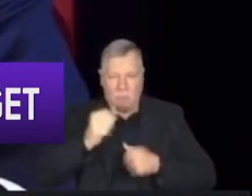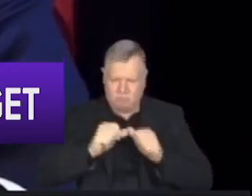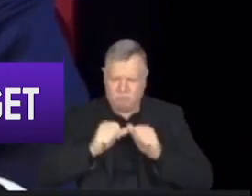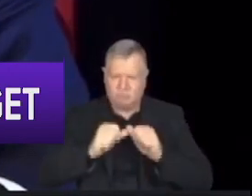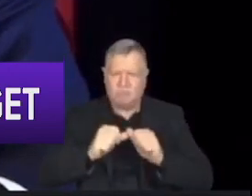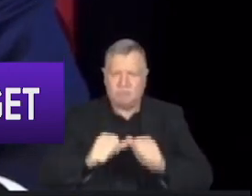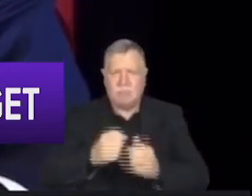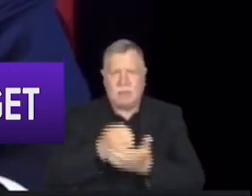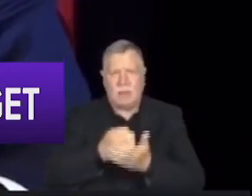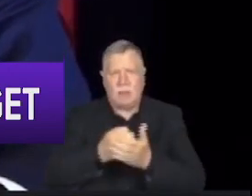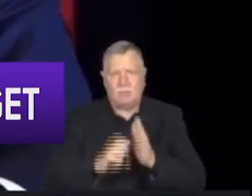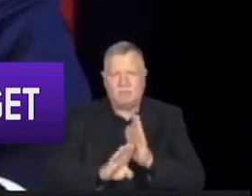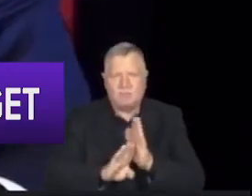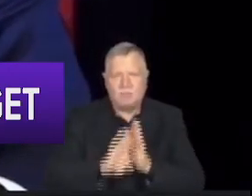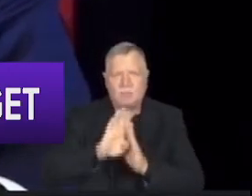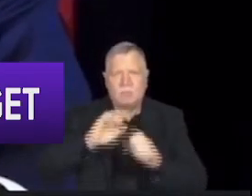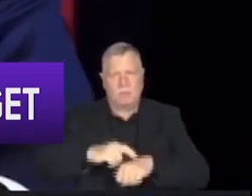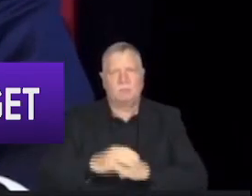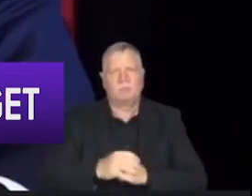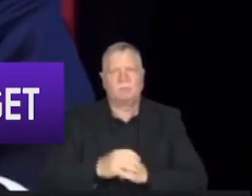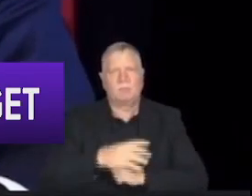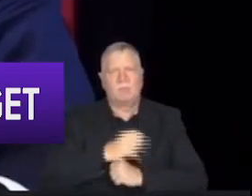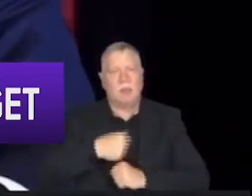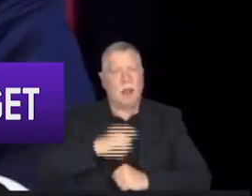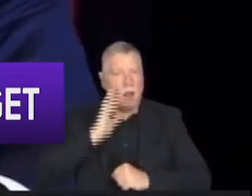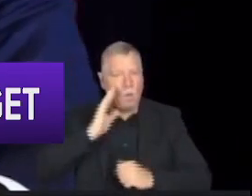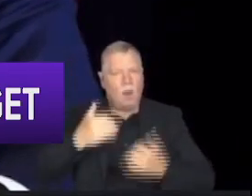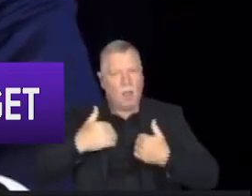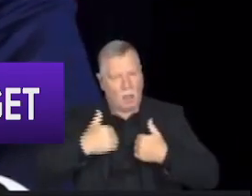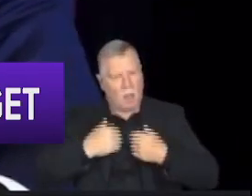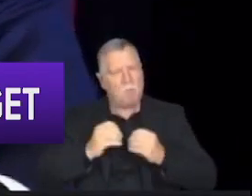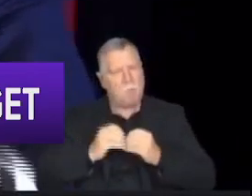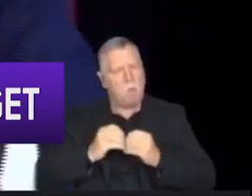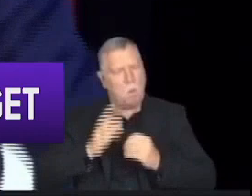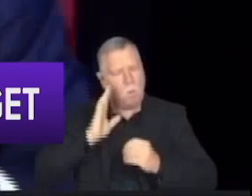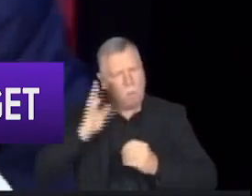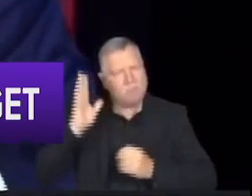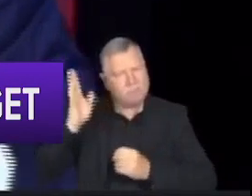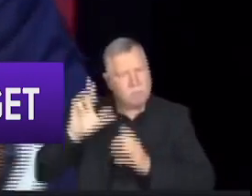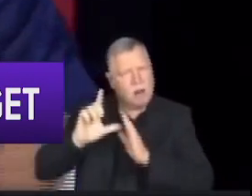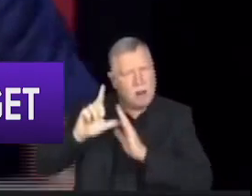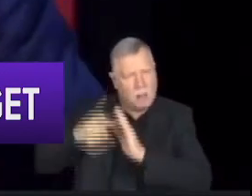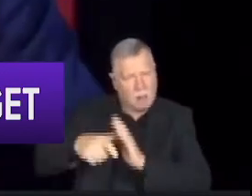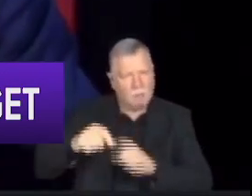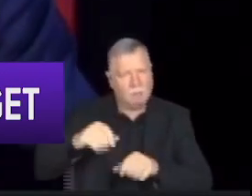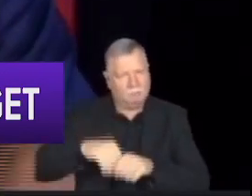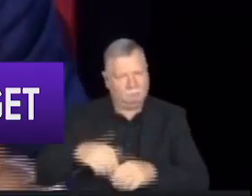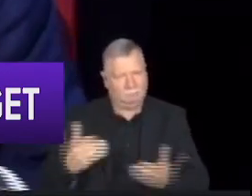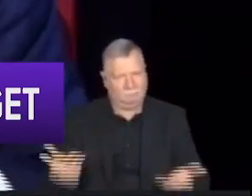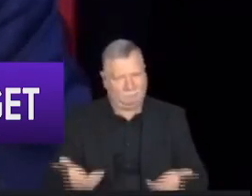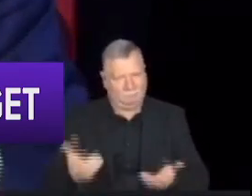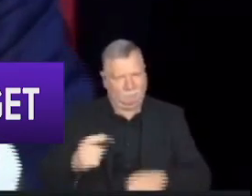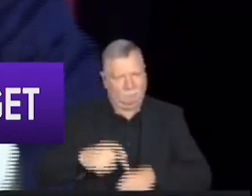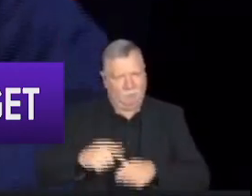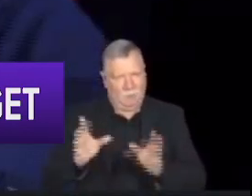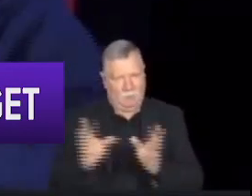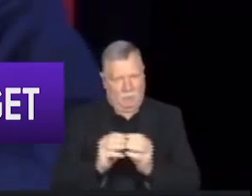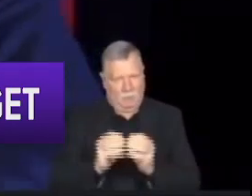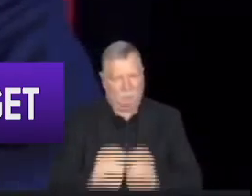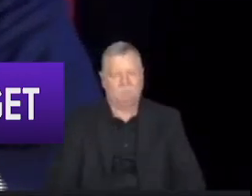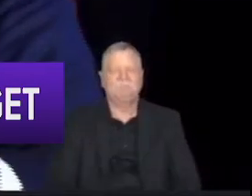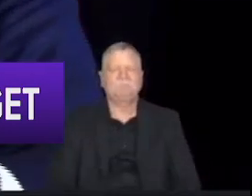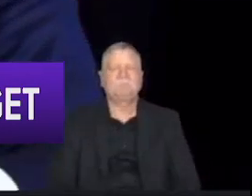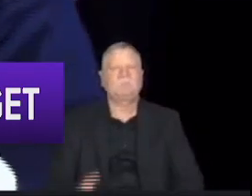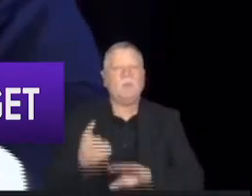sustainable economic growth in Puerto Rico. After signing the budget for fiscal year 2023-2024 that